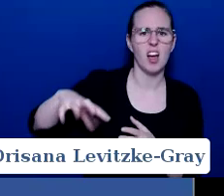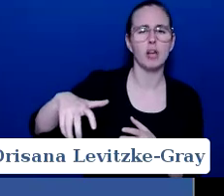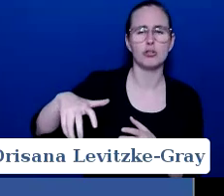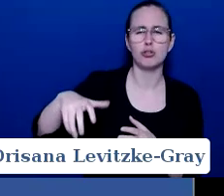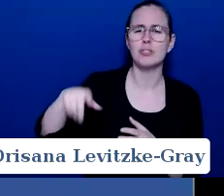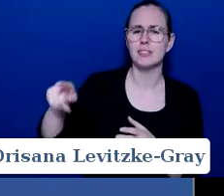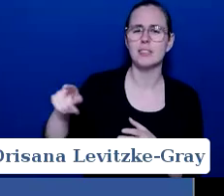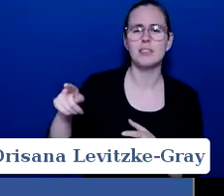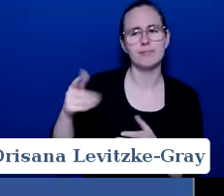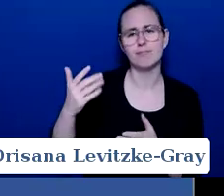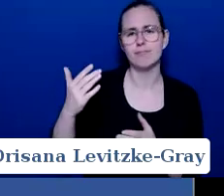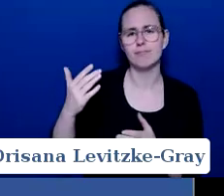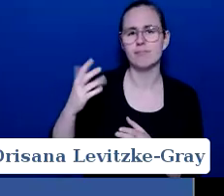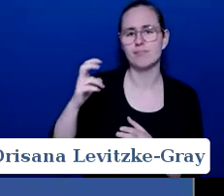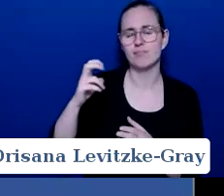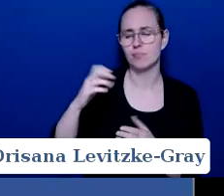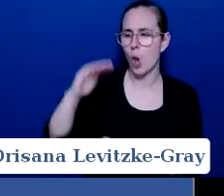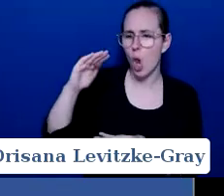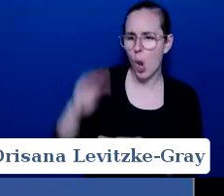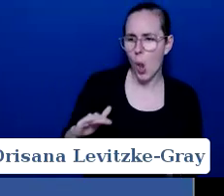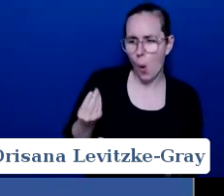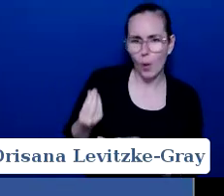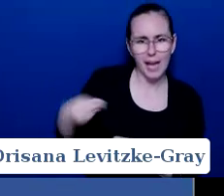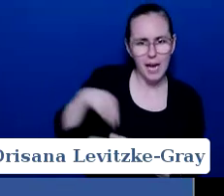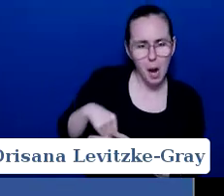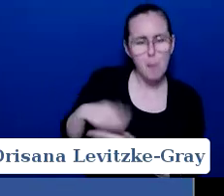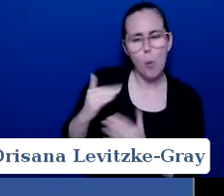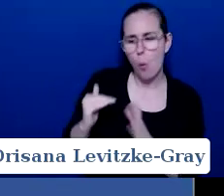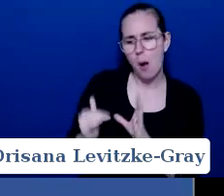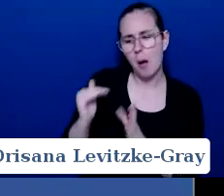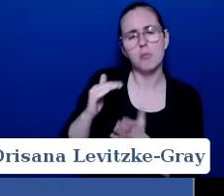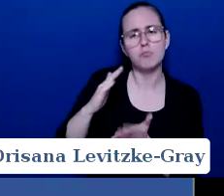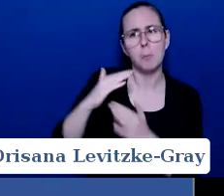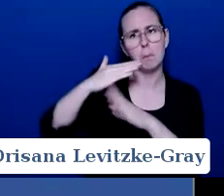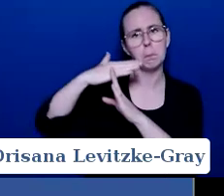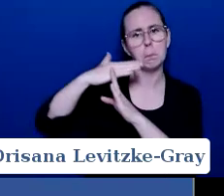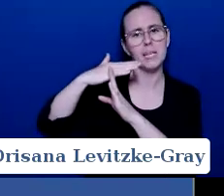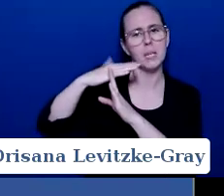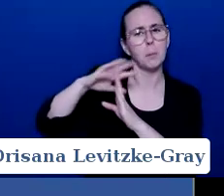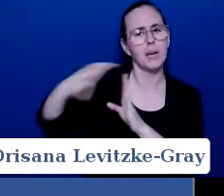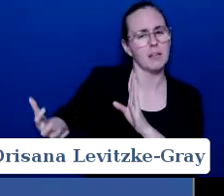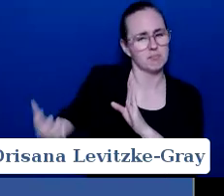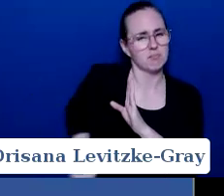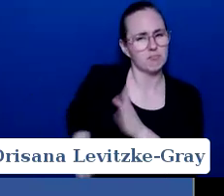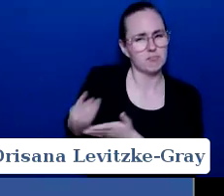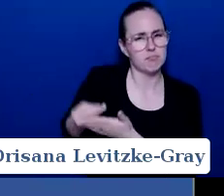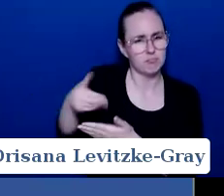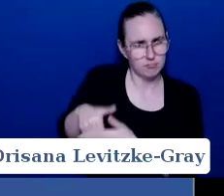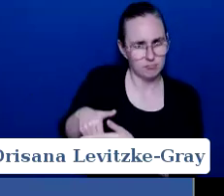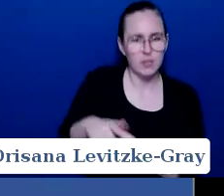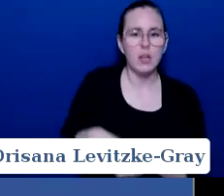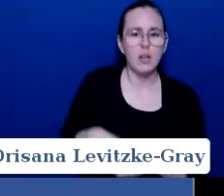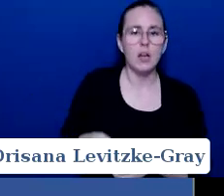to deep in specific countries. And Alex Scott, we are going to tell us about this overall